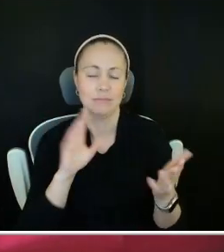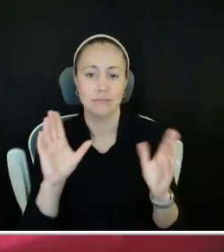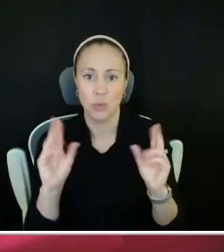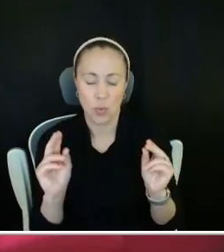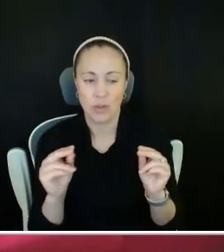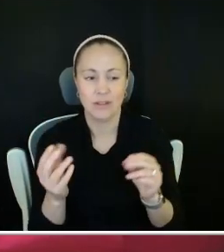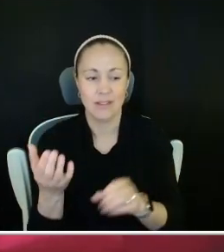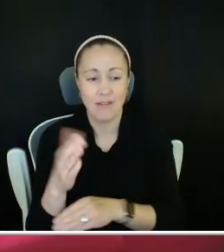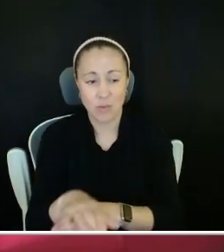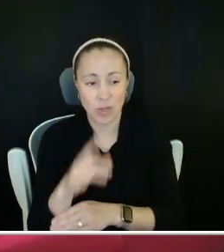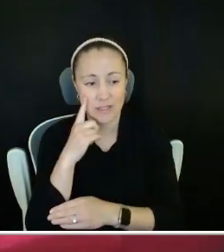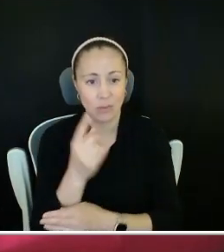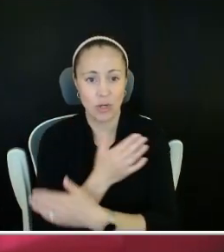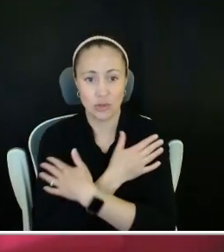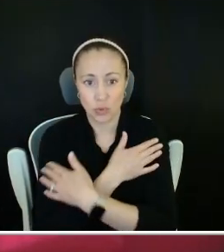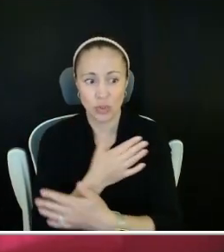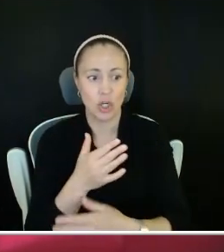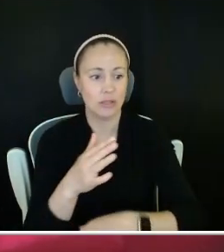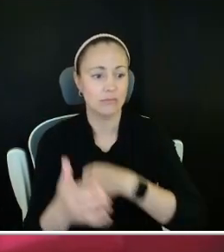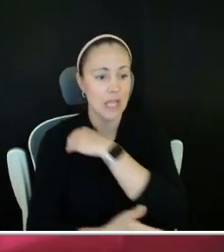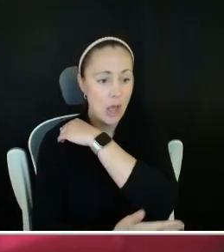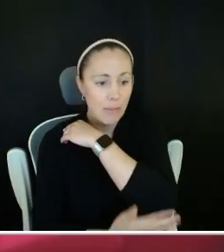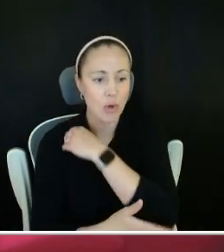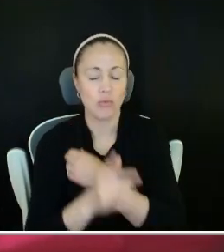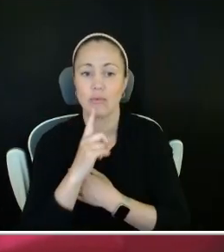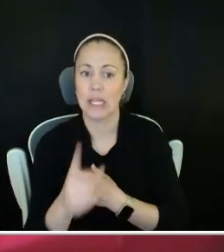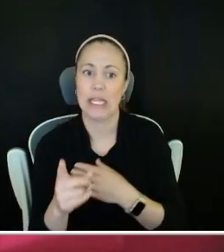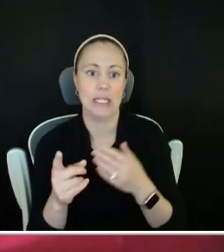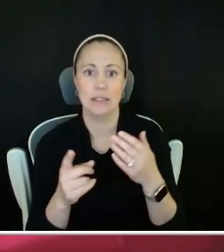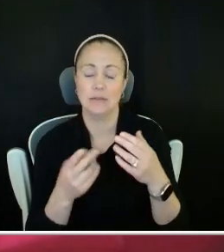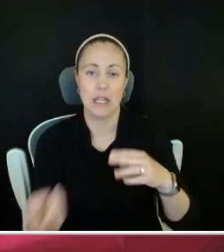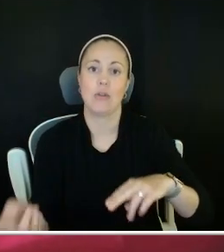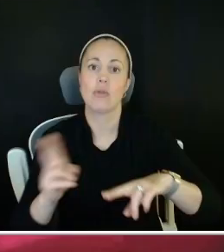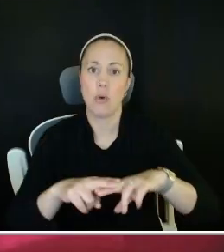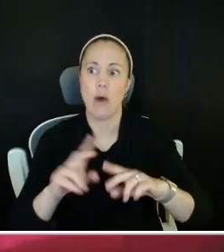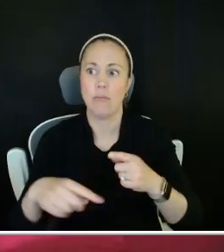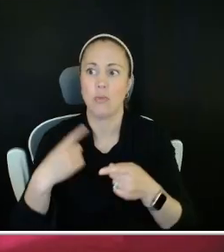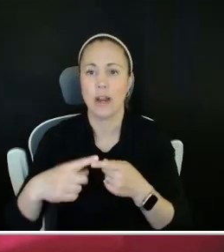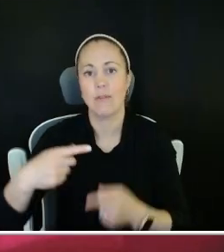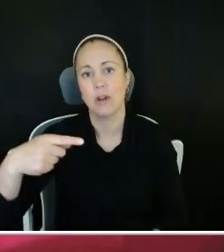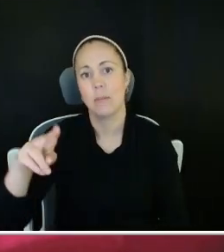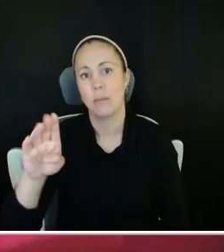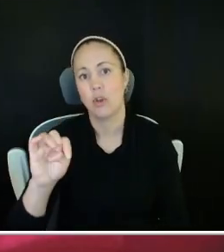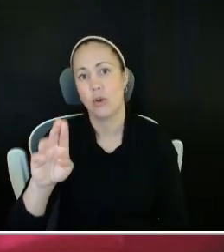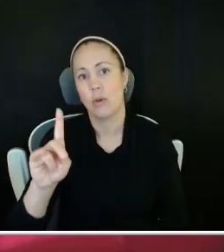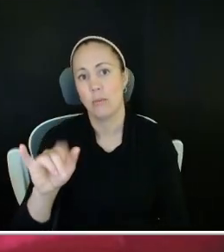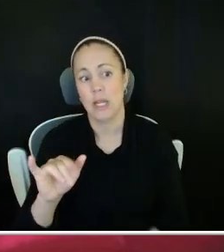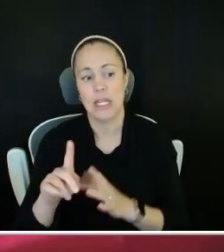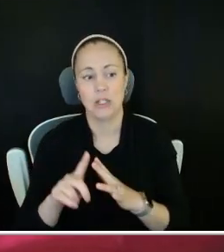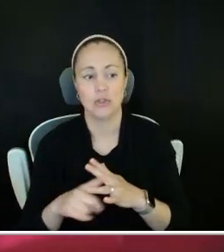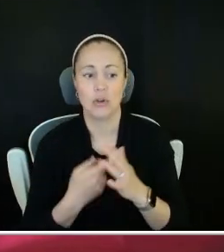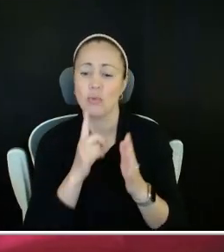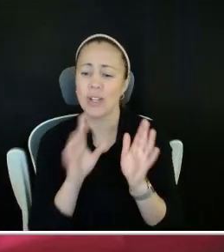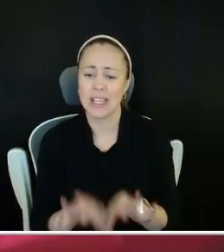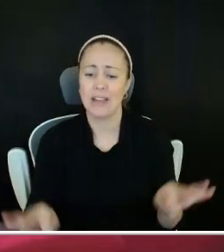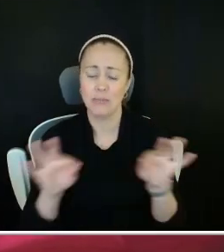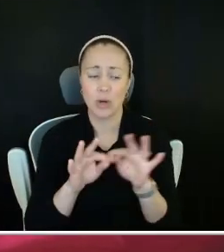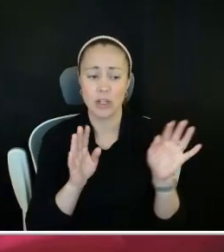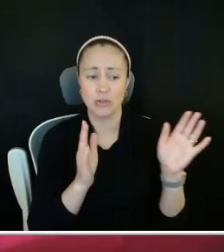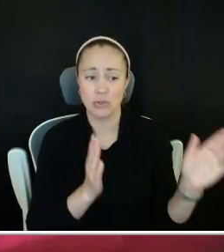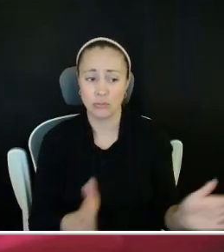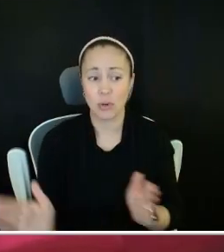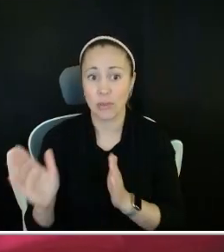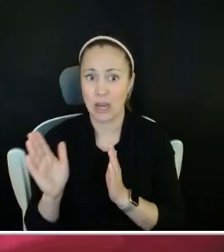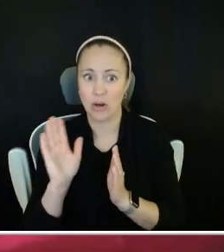elbow go up exponentially once you hit puberty. So it's really important to, like I said, prepare your body to be able to